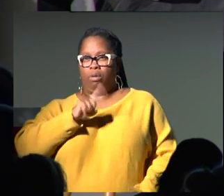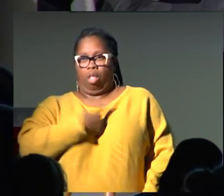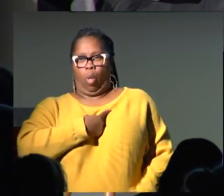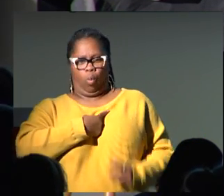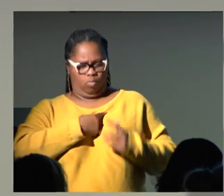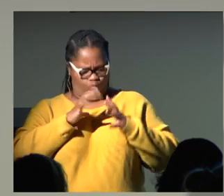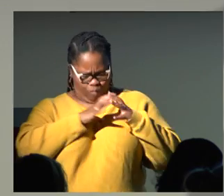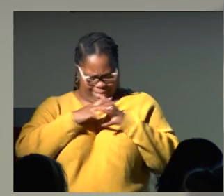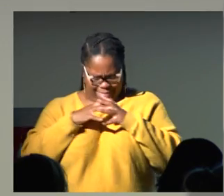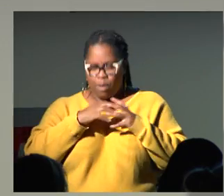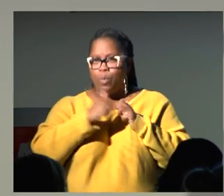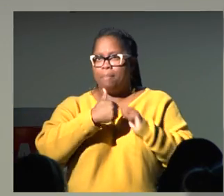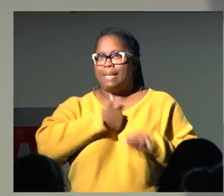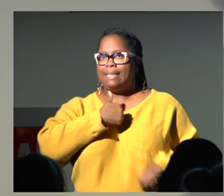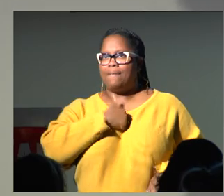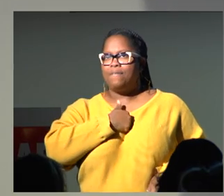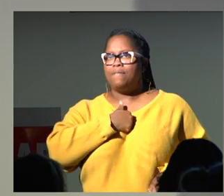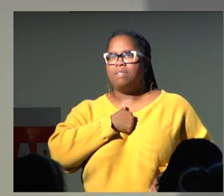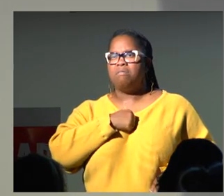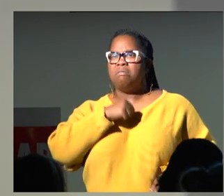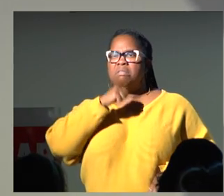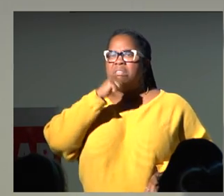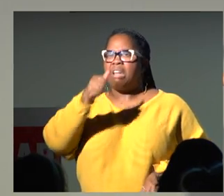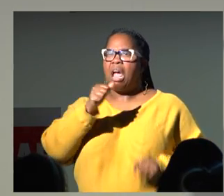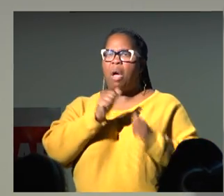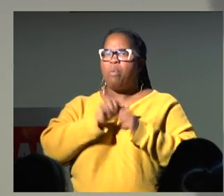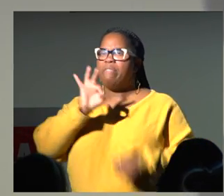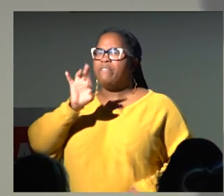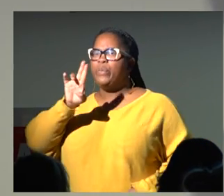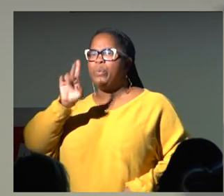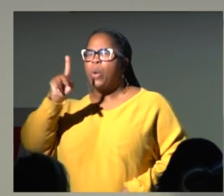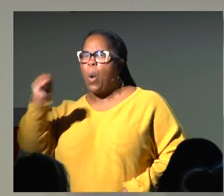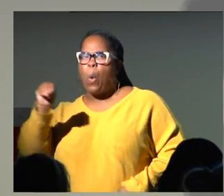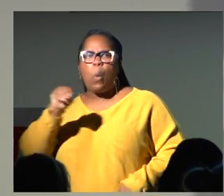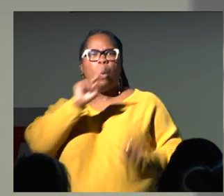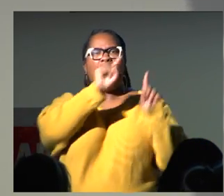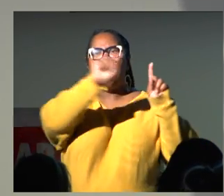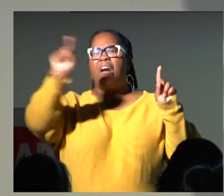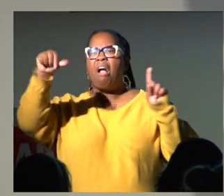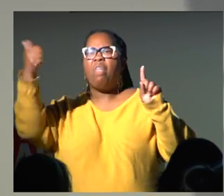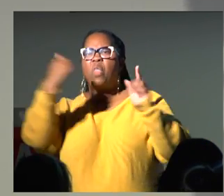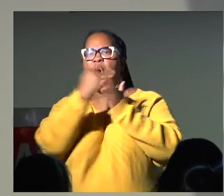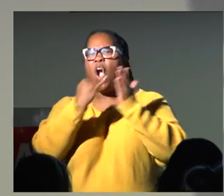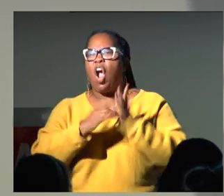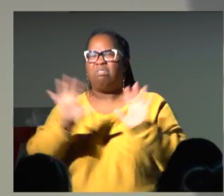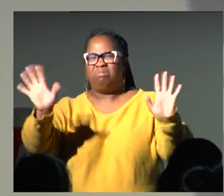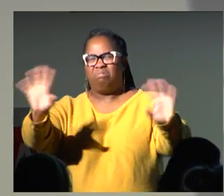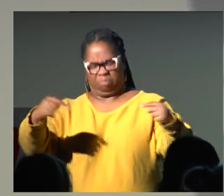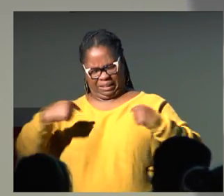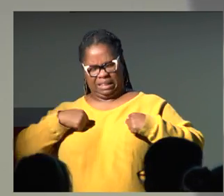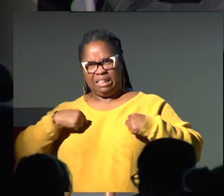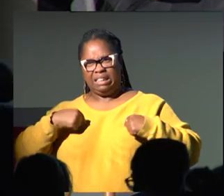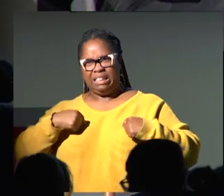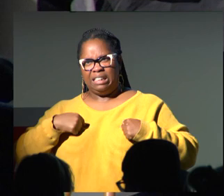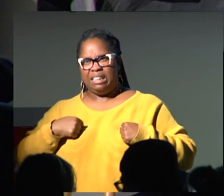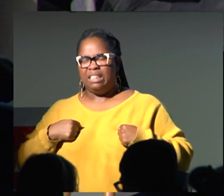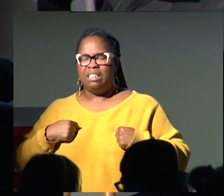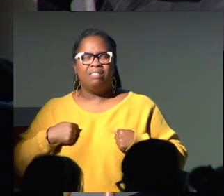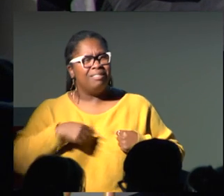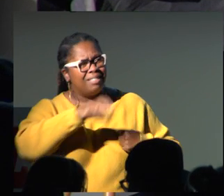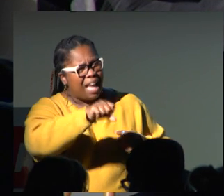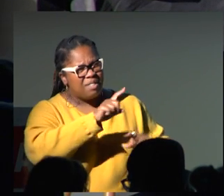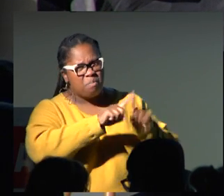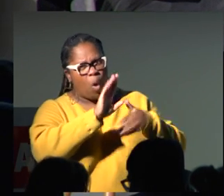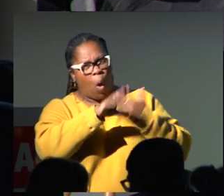wrestling with Foucault or Derrida. I'm wrestling with me. Yeah, but also, all